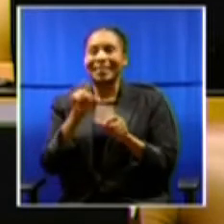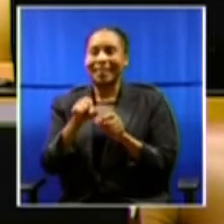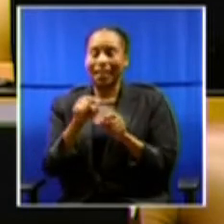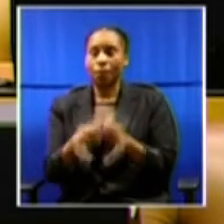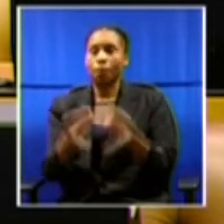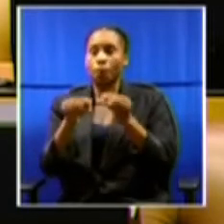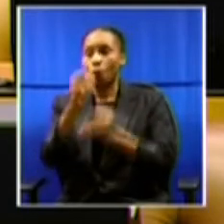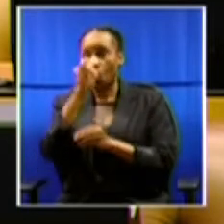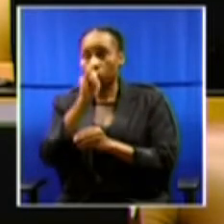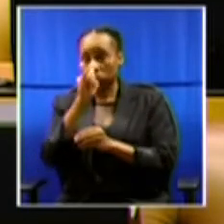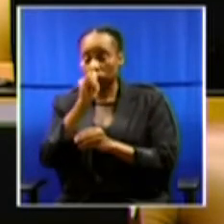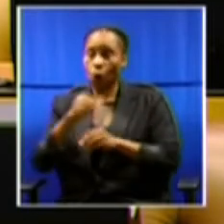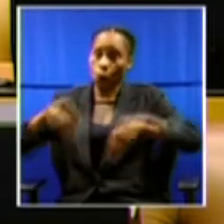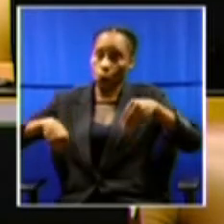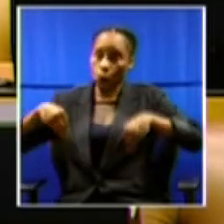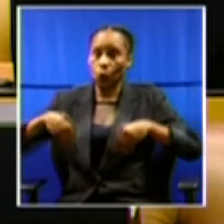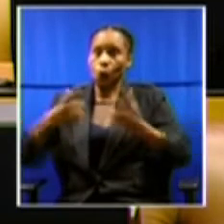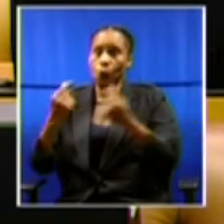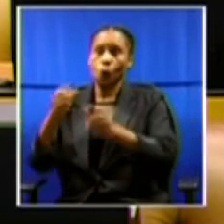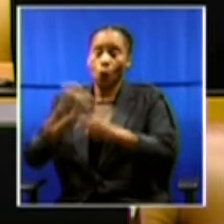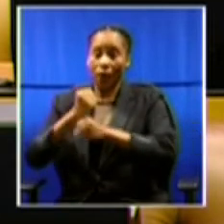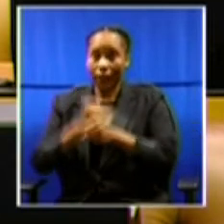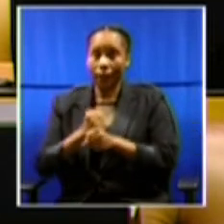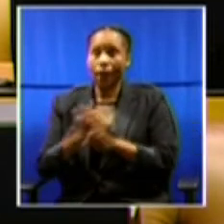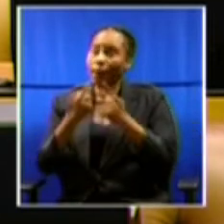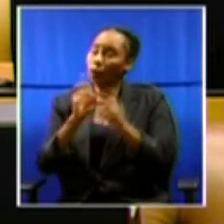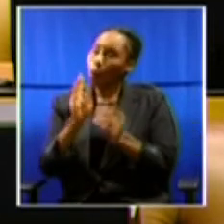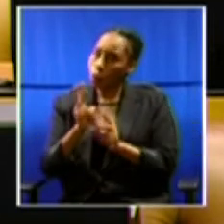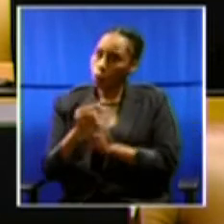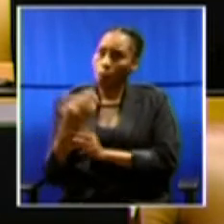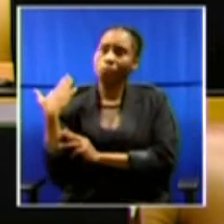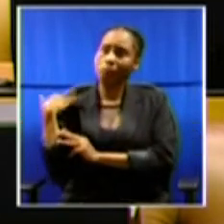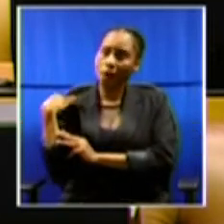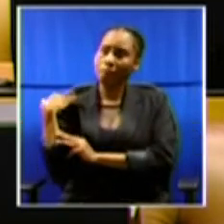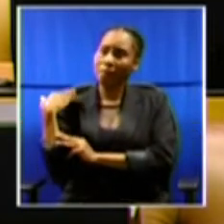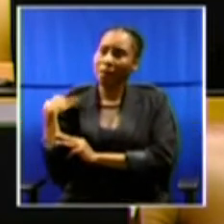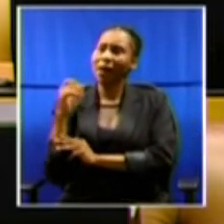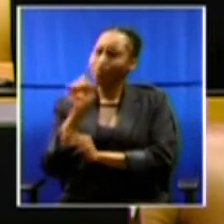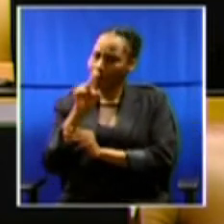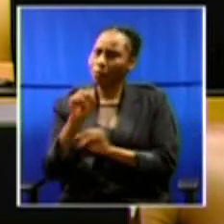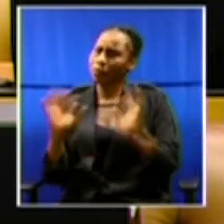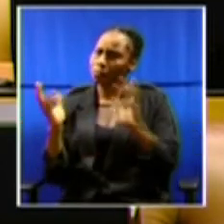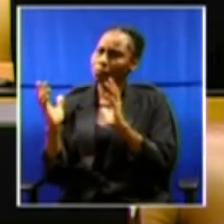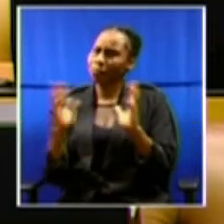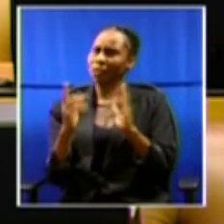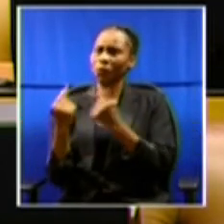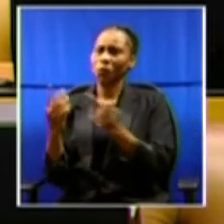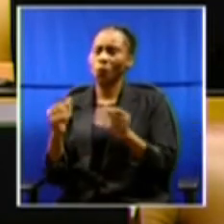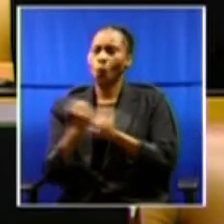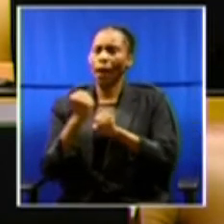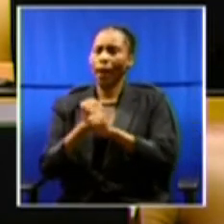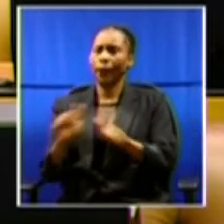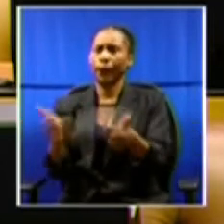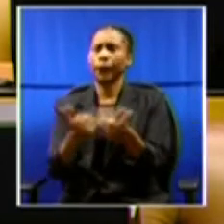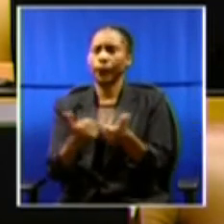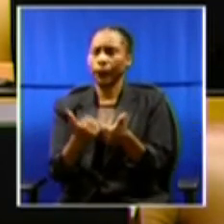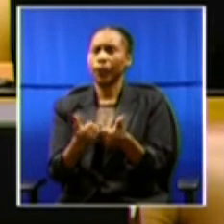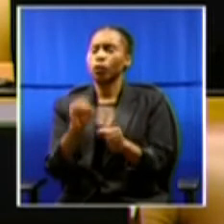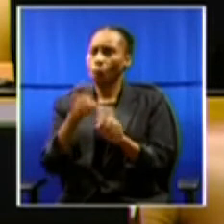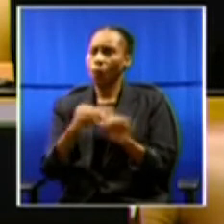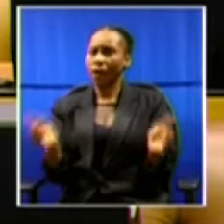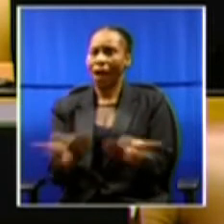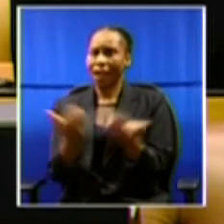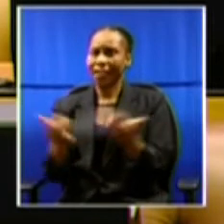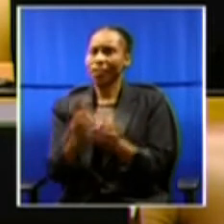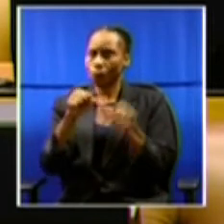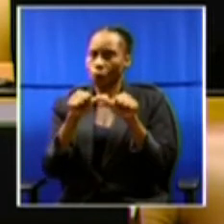their work, but also they must give a pat on the shoulders of those police that are doing their work so that we encourage them to continue